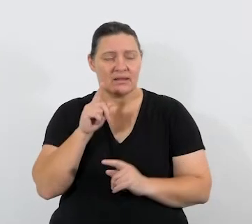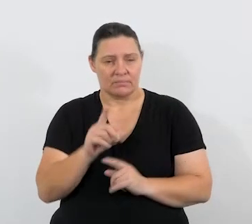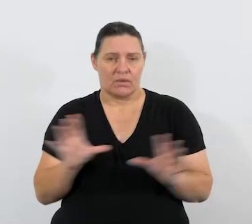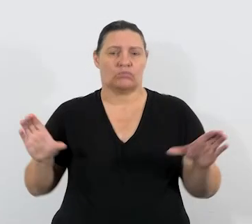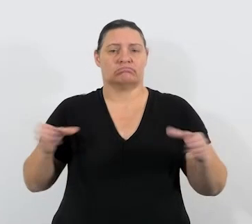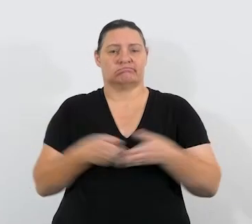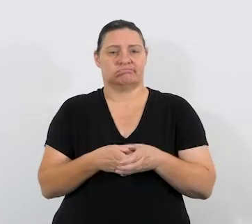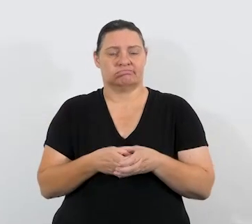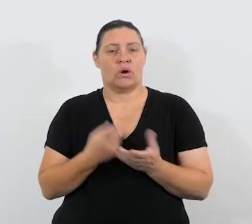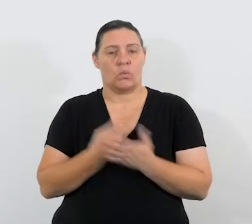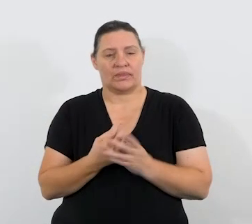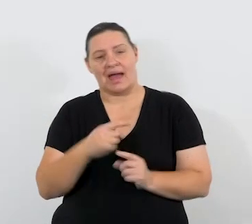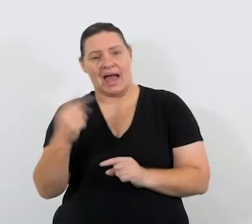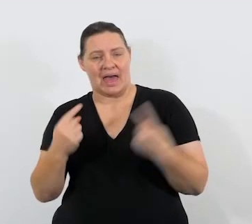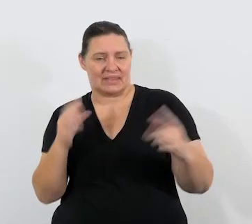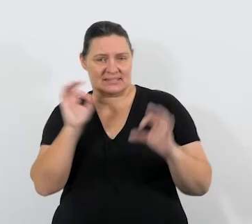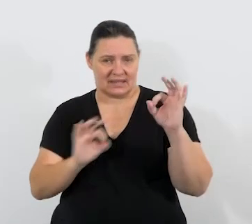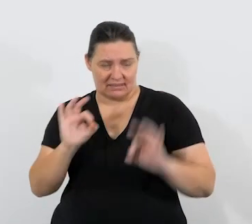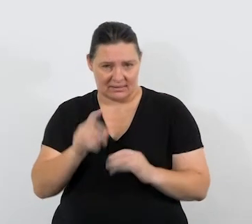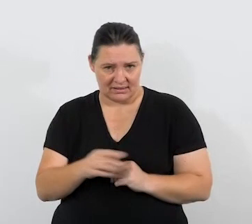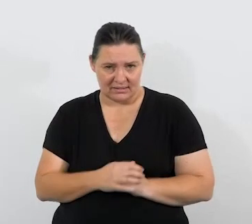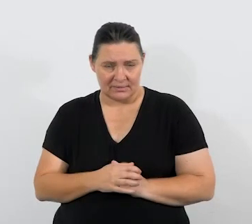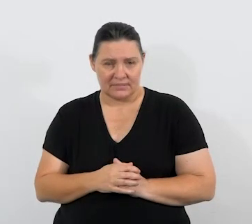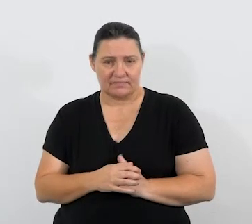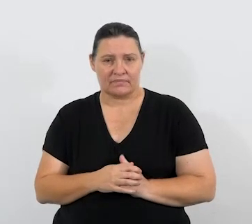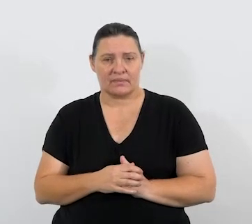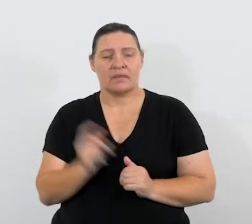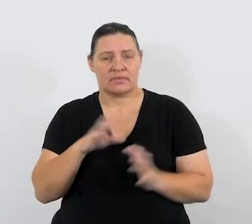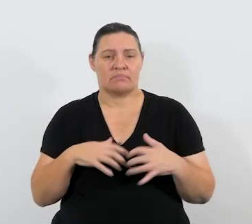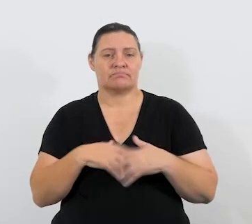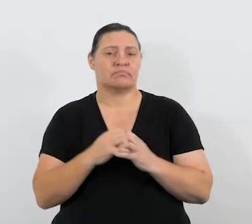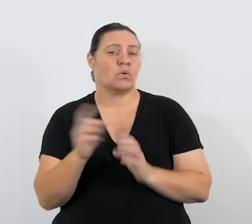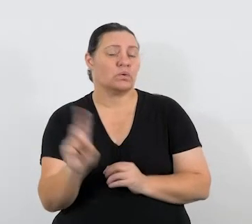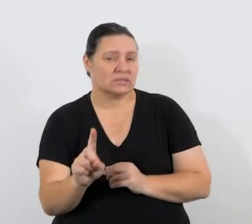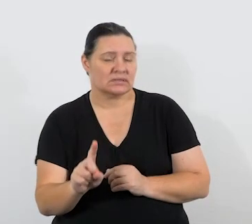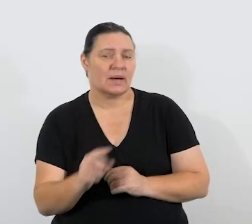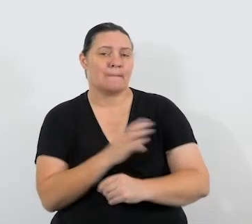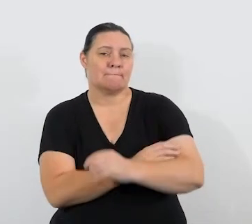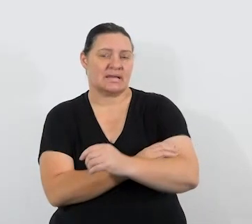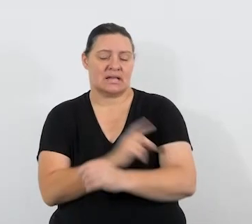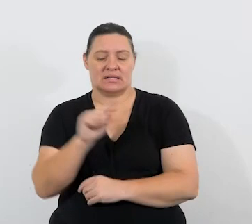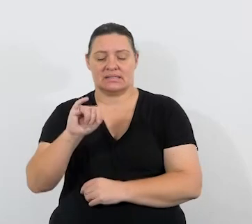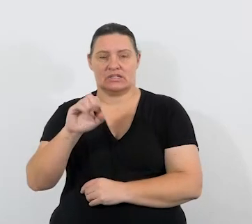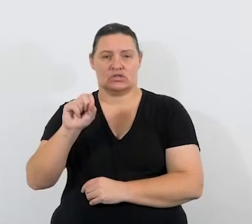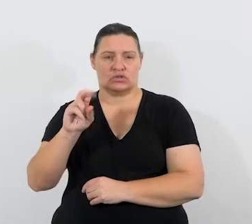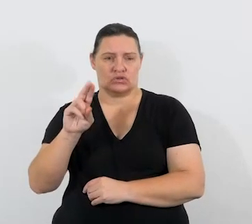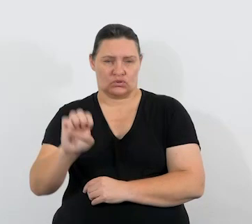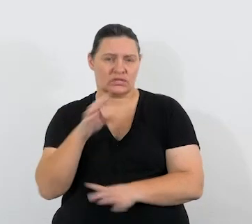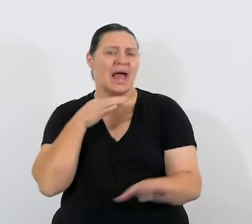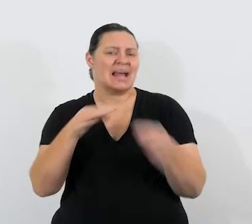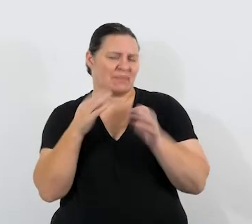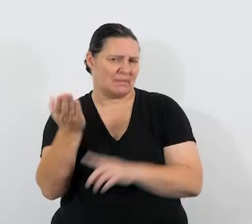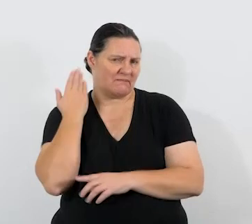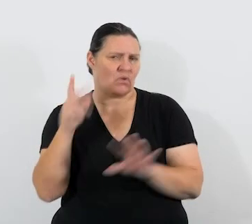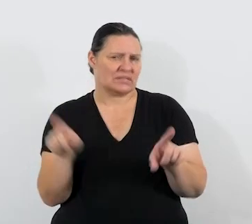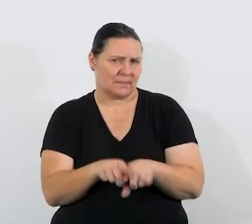now grouped together with other muscle cells, as you can see on this picture, they form what? Muscle tissue, just like we